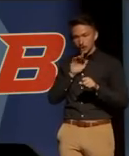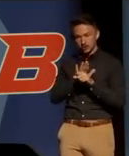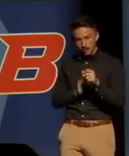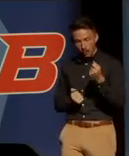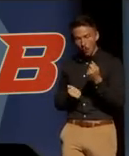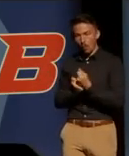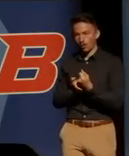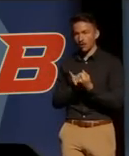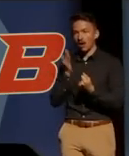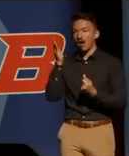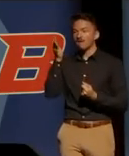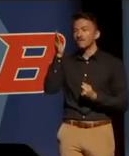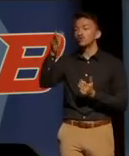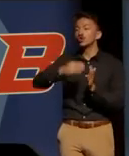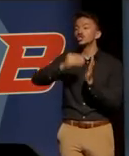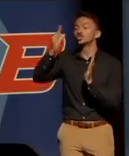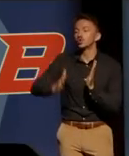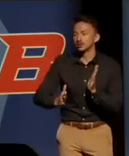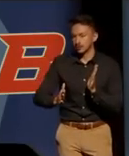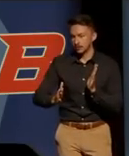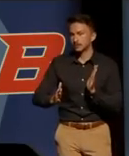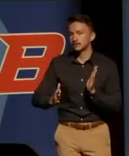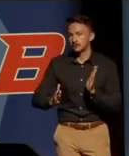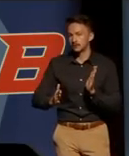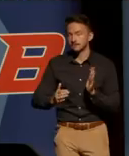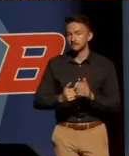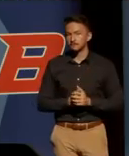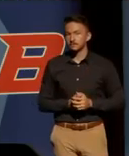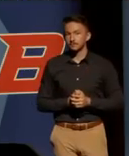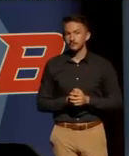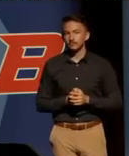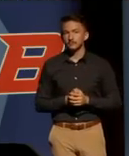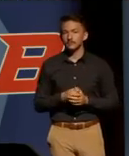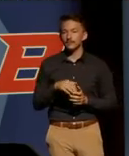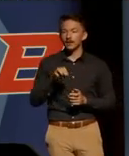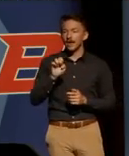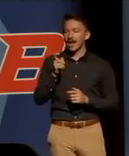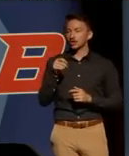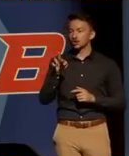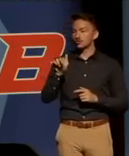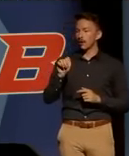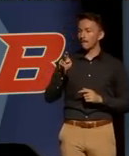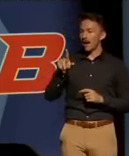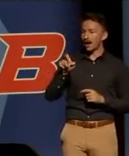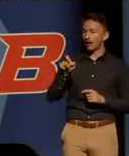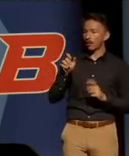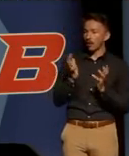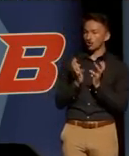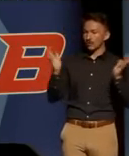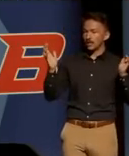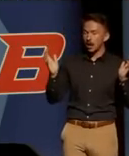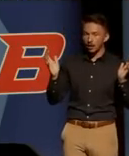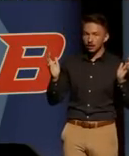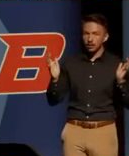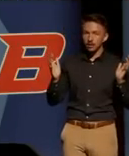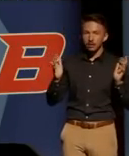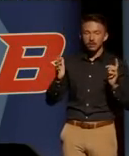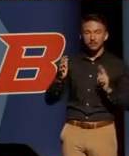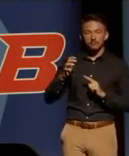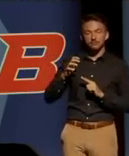for them. Our Extra Mile Arena has done an incredible work of bringing